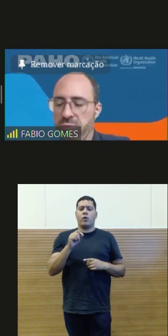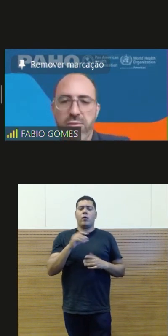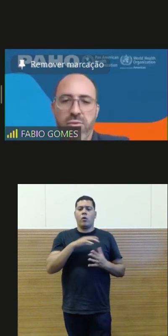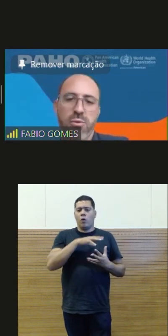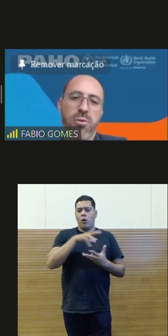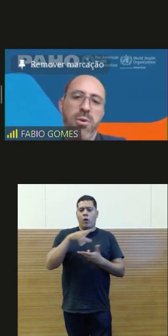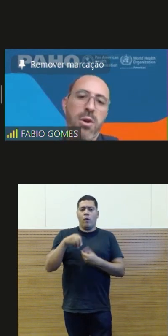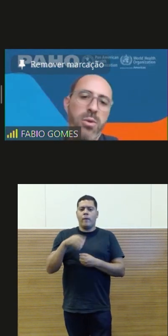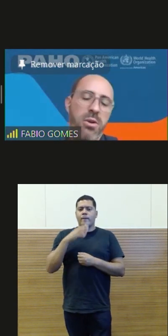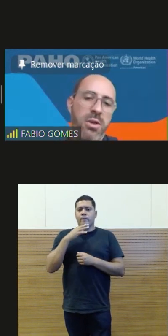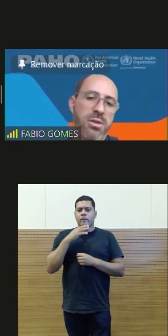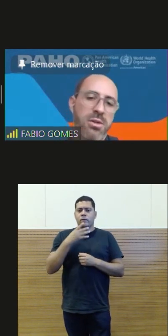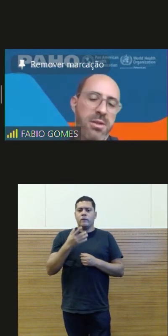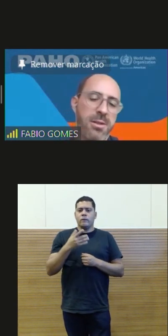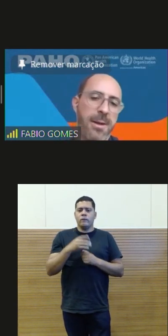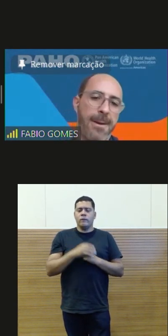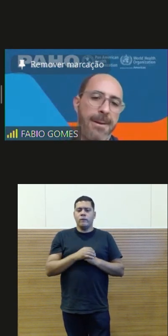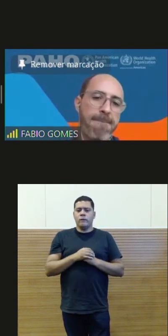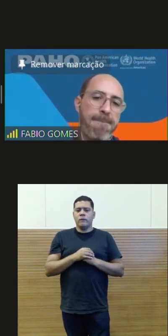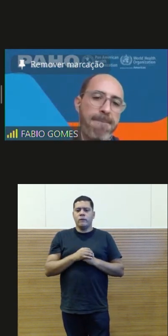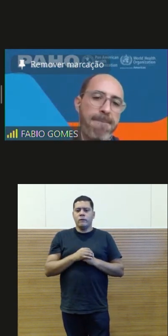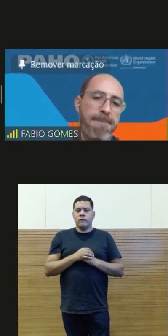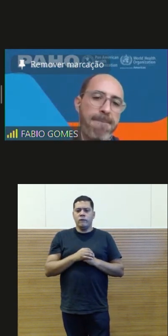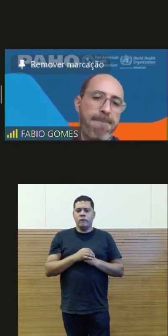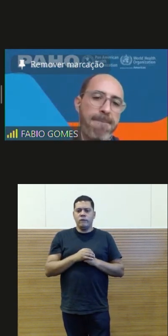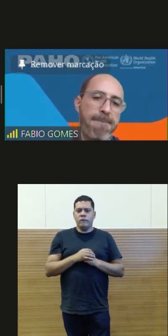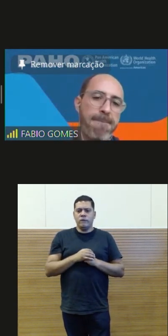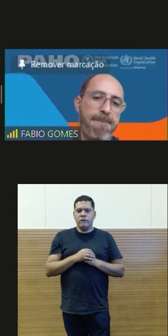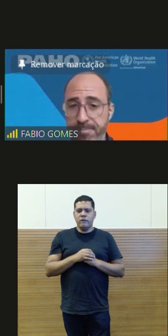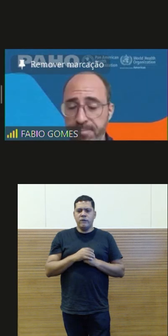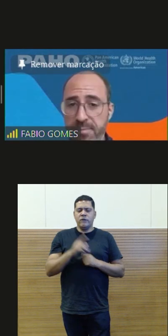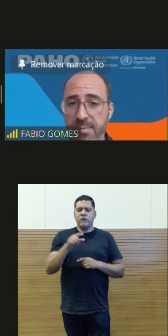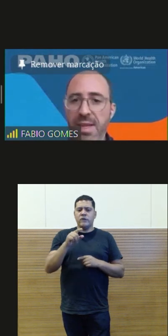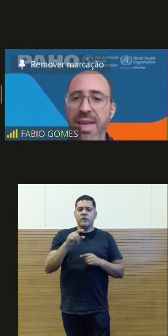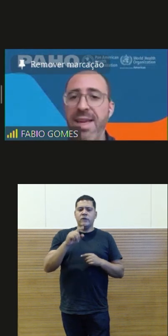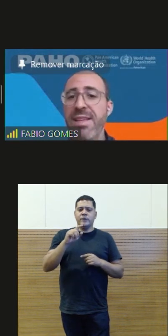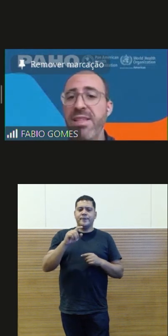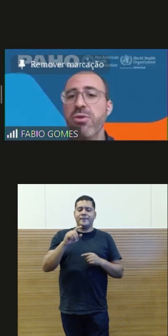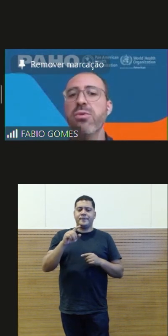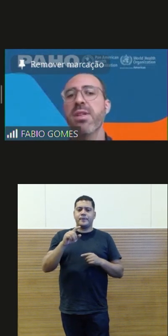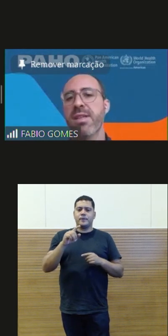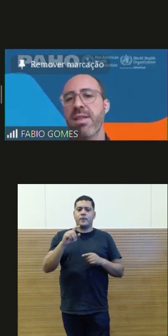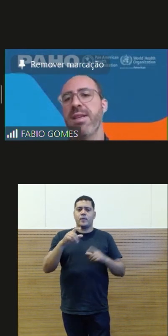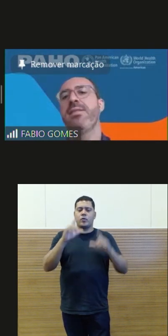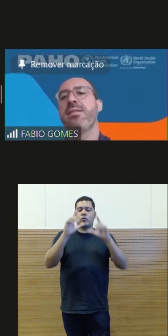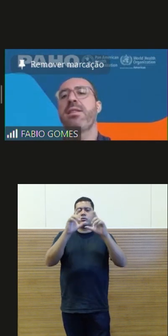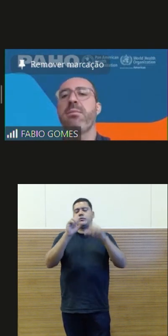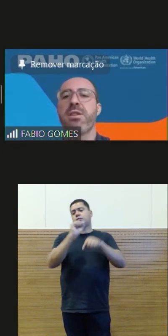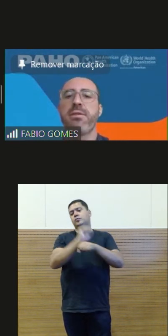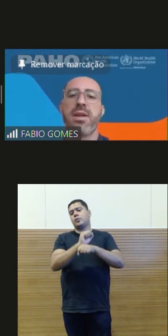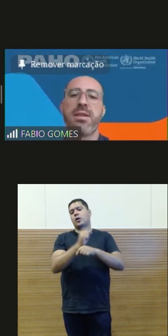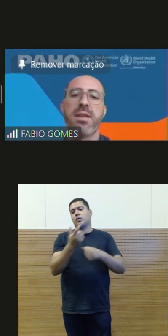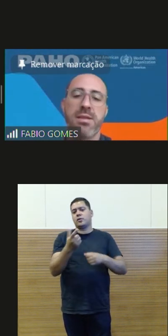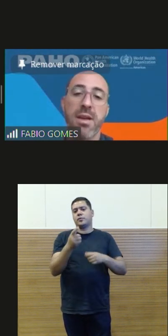icons that could be recognized all over the world, which is the stop